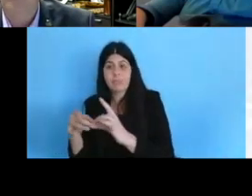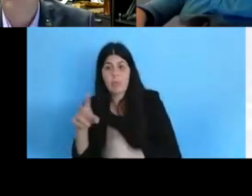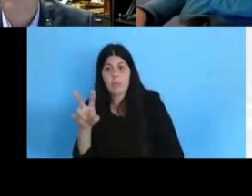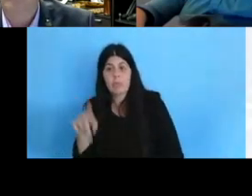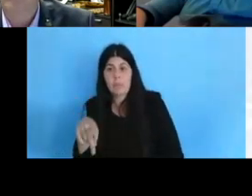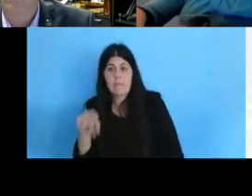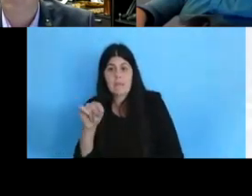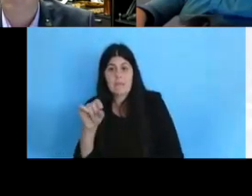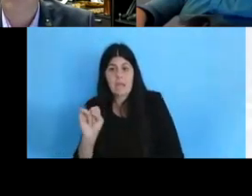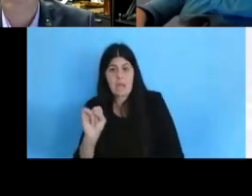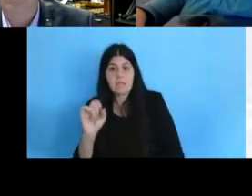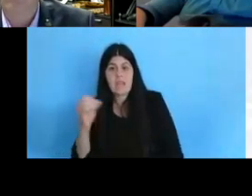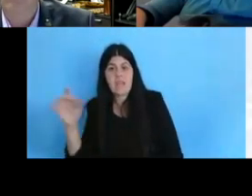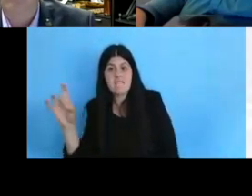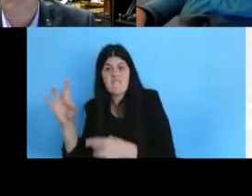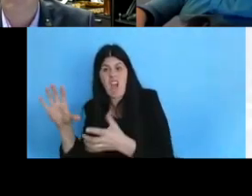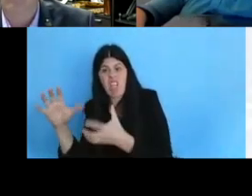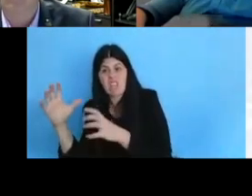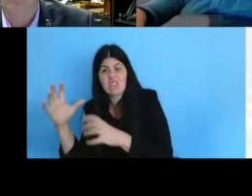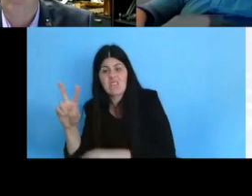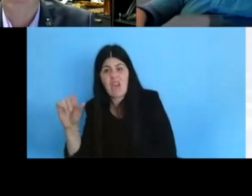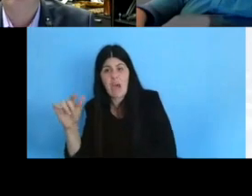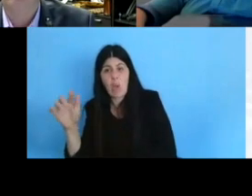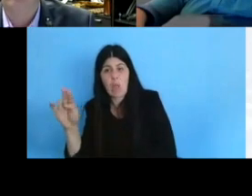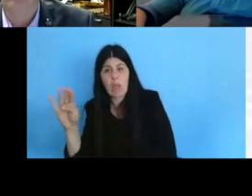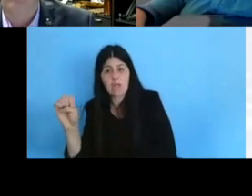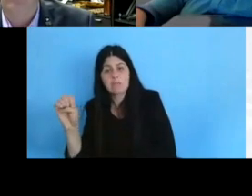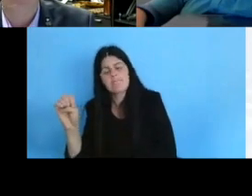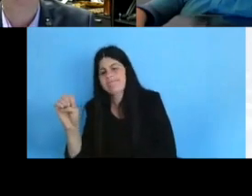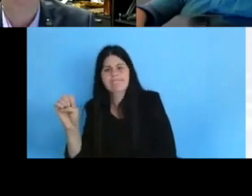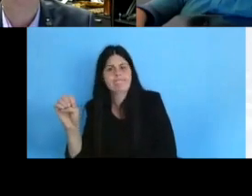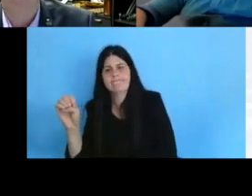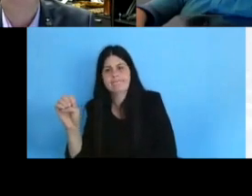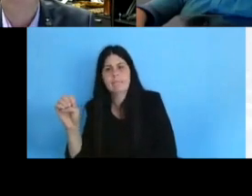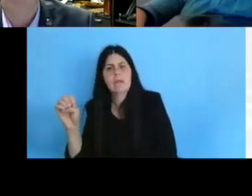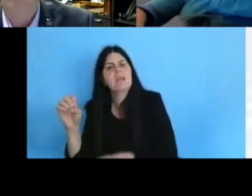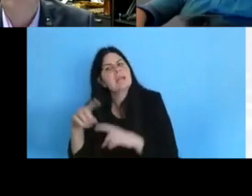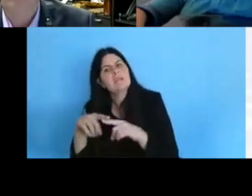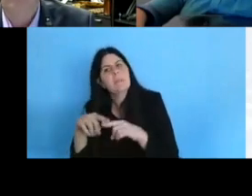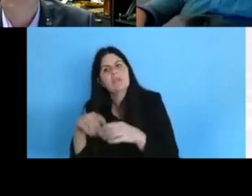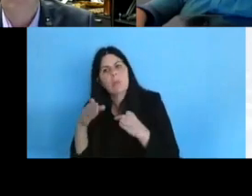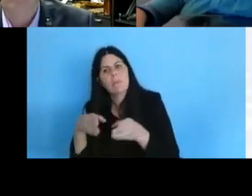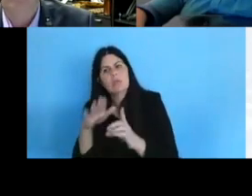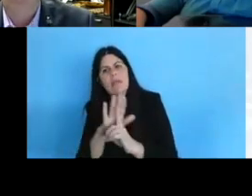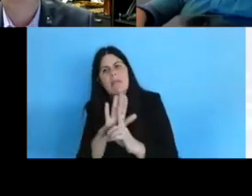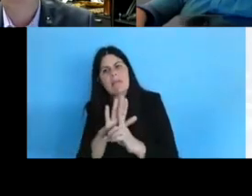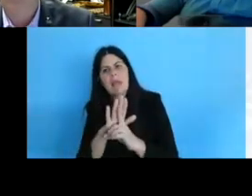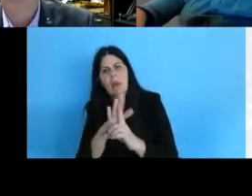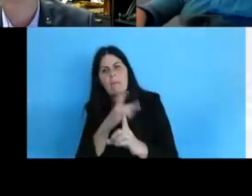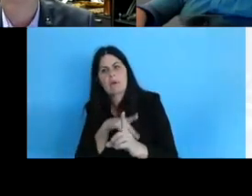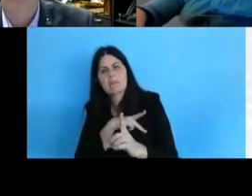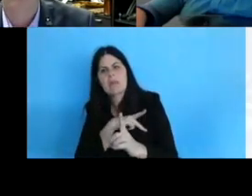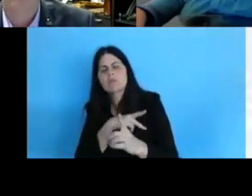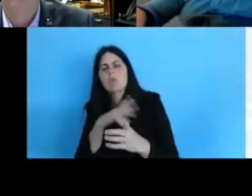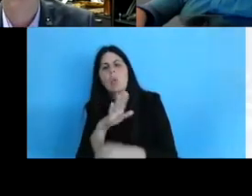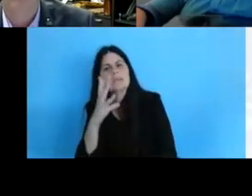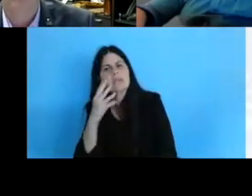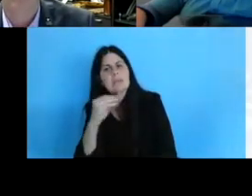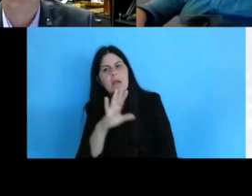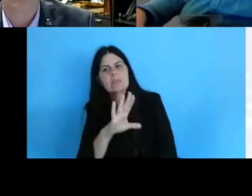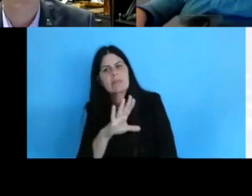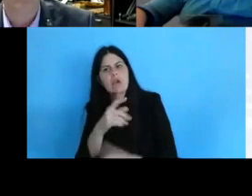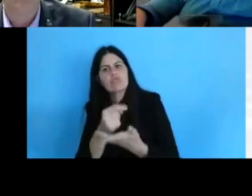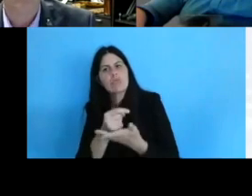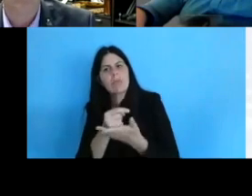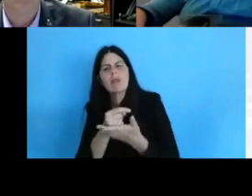by a risk analysis. What is the person's personality? What did they go through? What treatments have they have? So there's a lot of